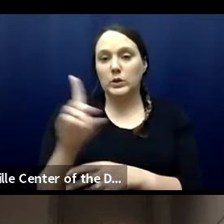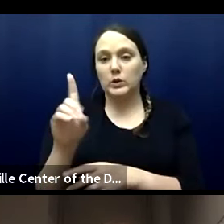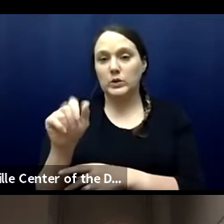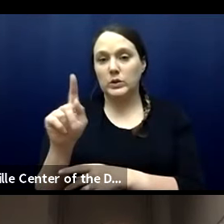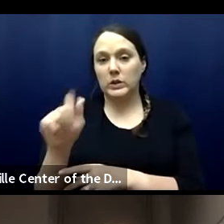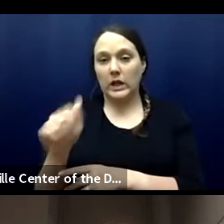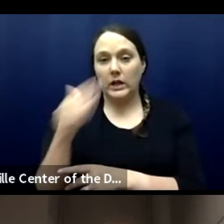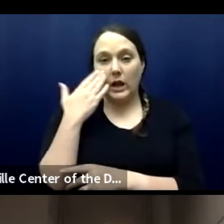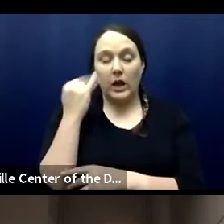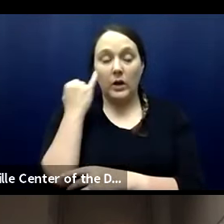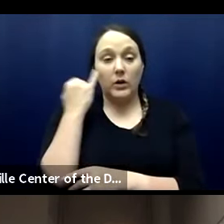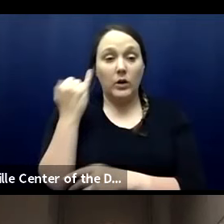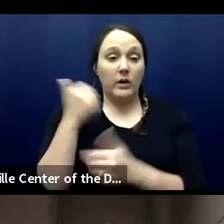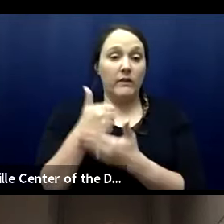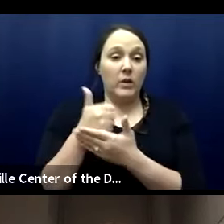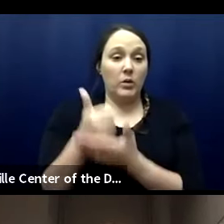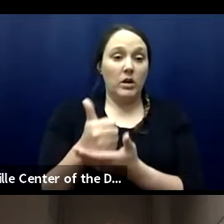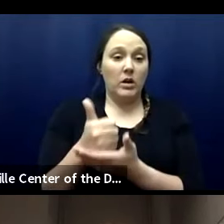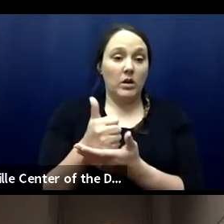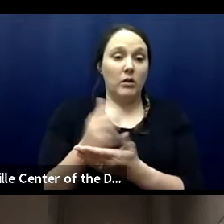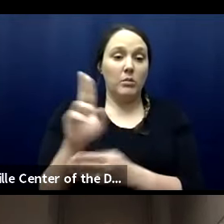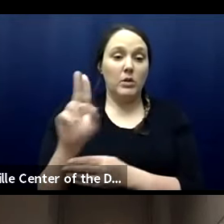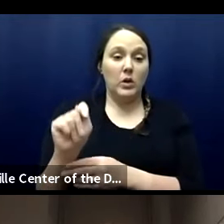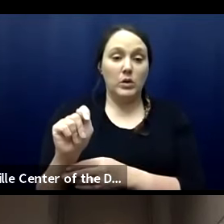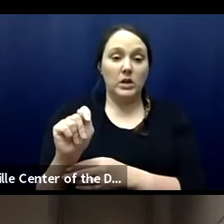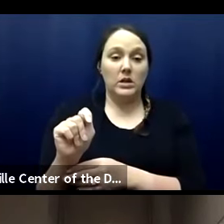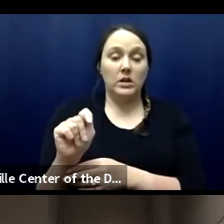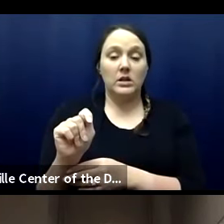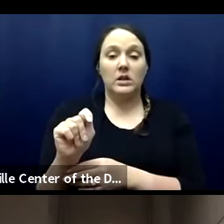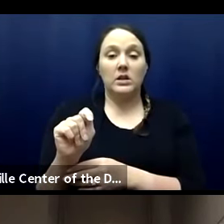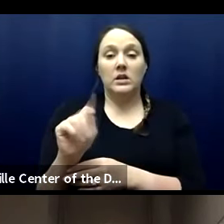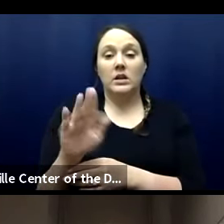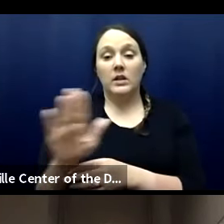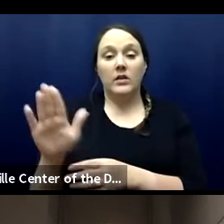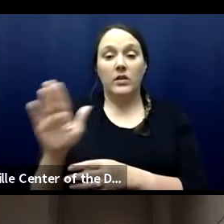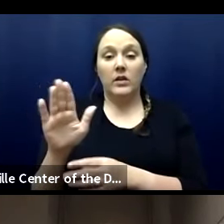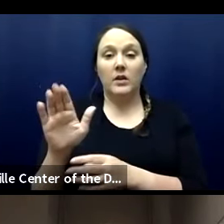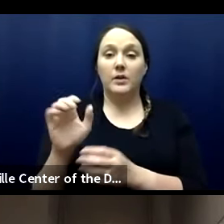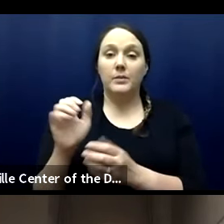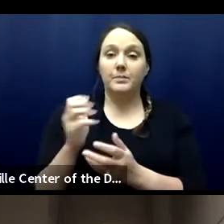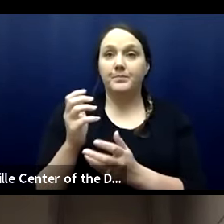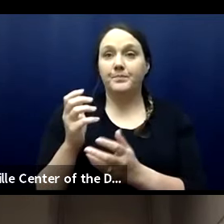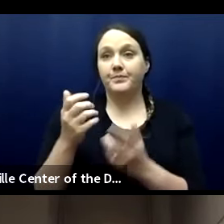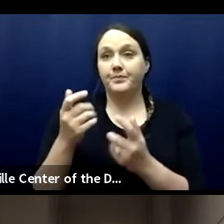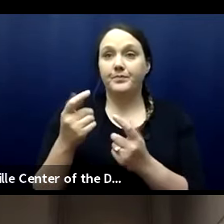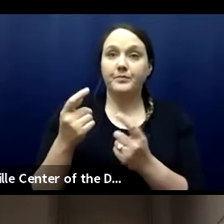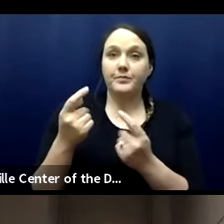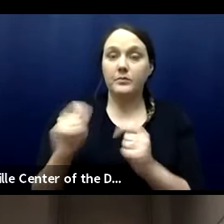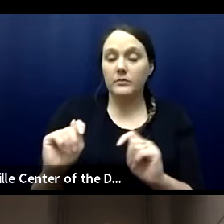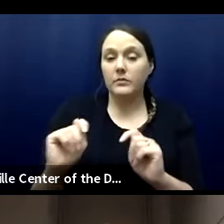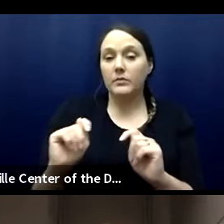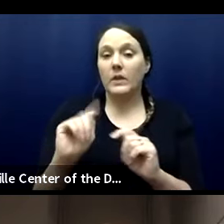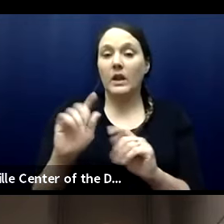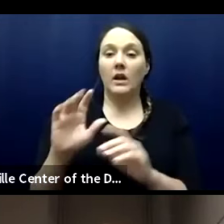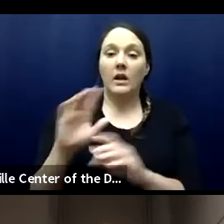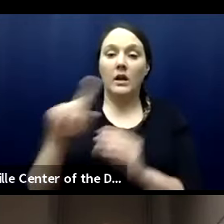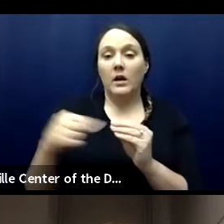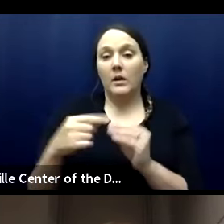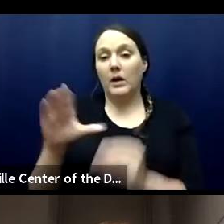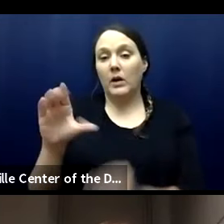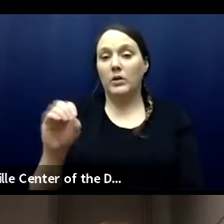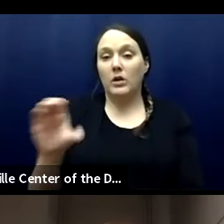that would help UT in their attempts around their code of conduct